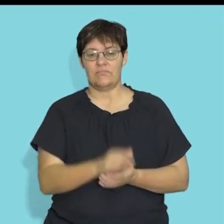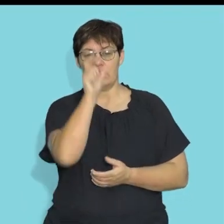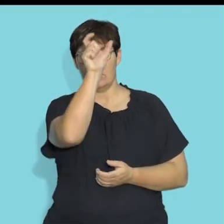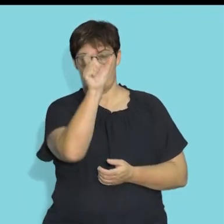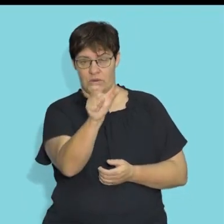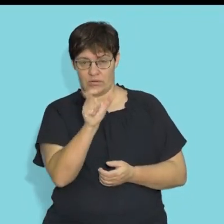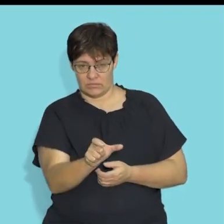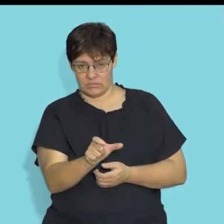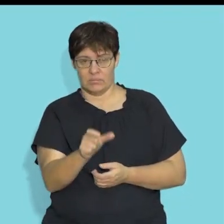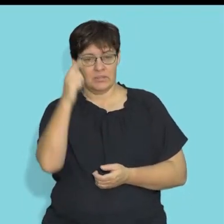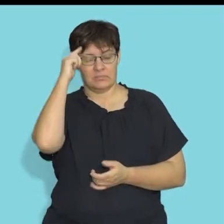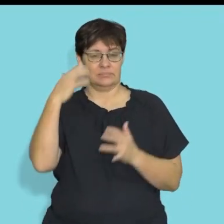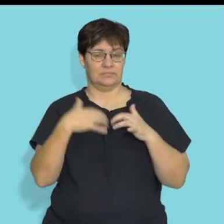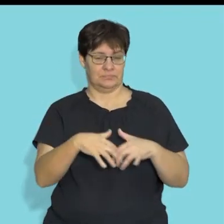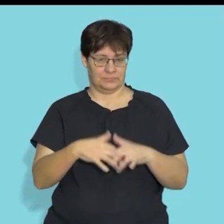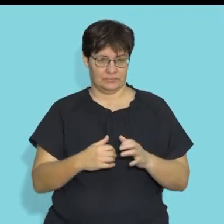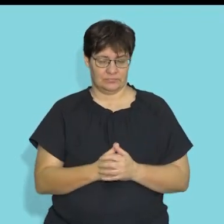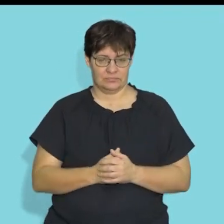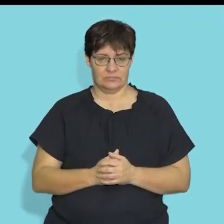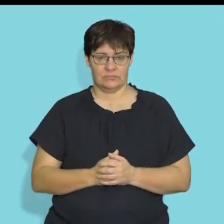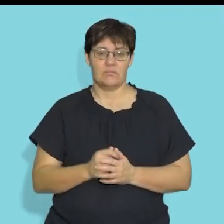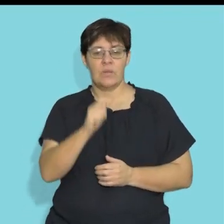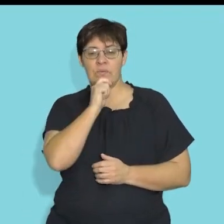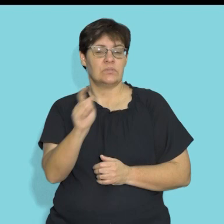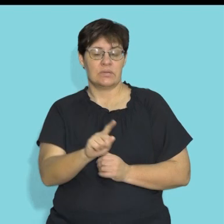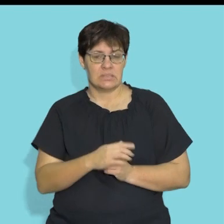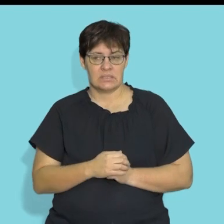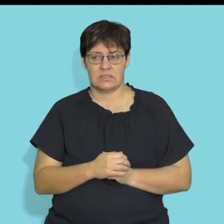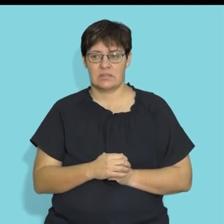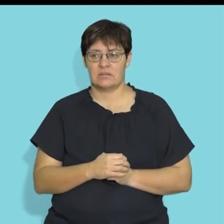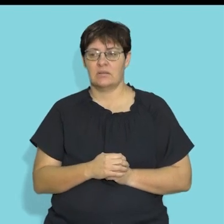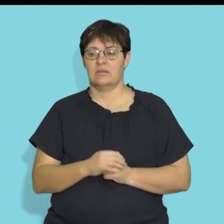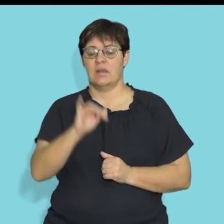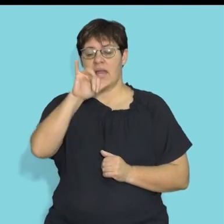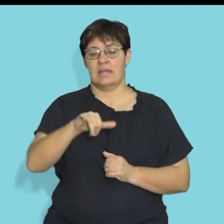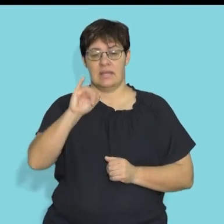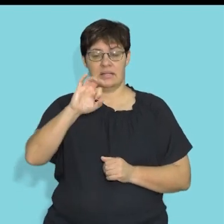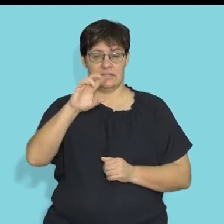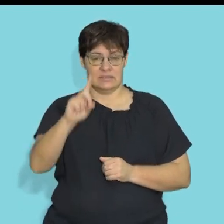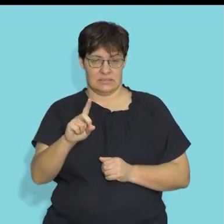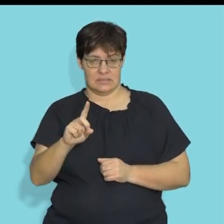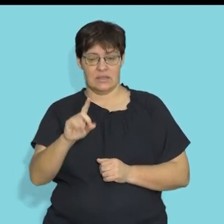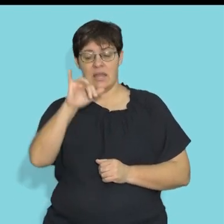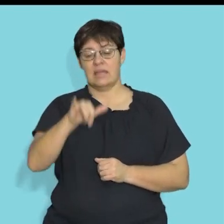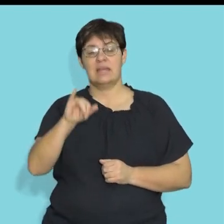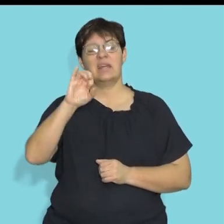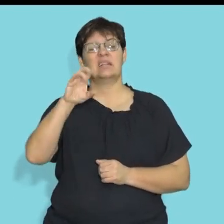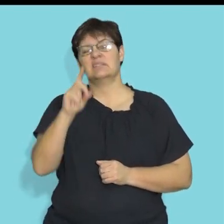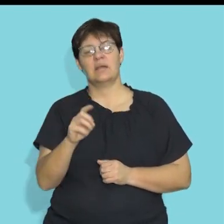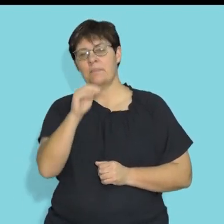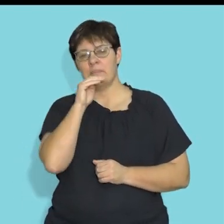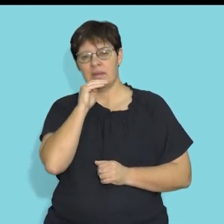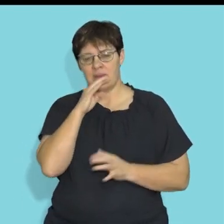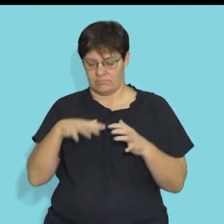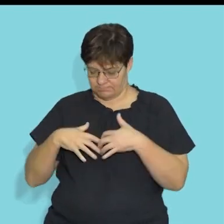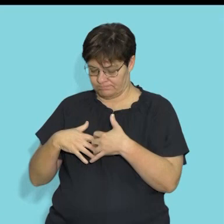The terminology that we need to think, and what I'm going to use now, is things like yield. Remember, yield is